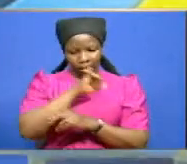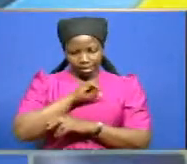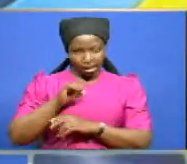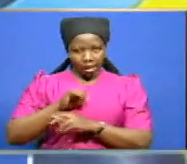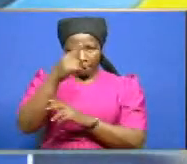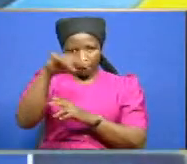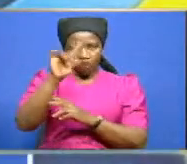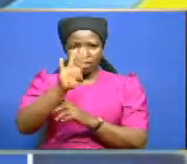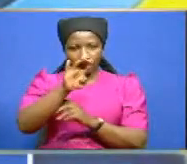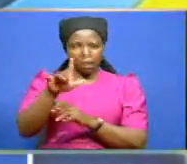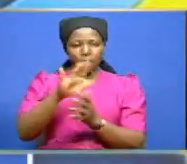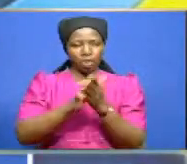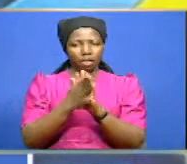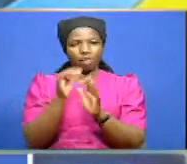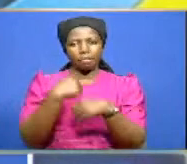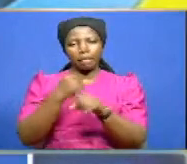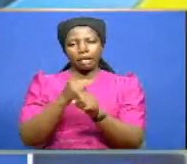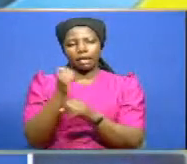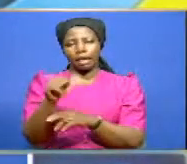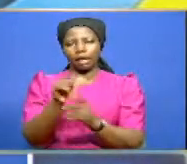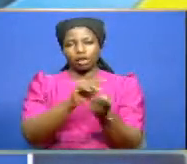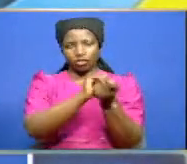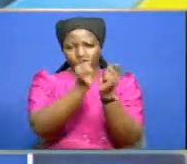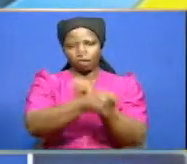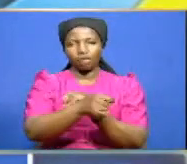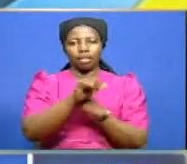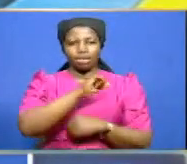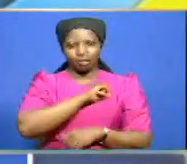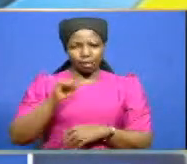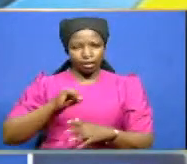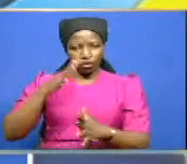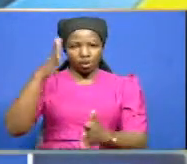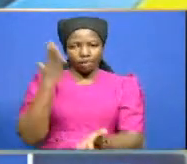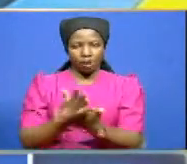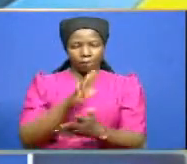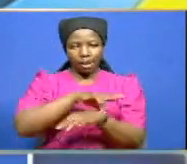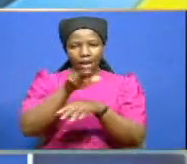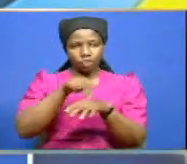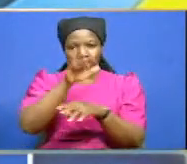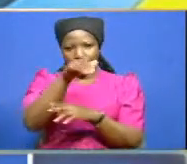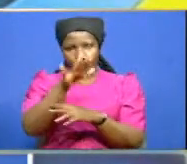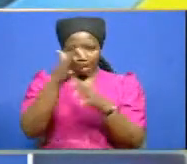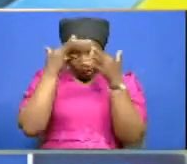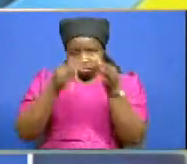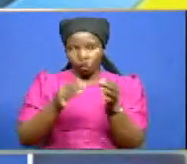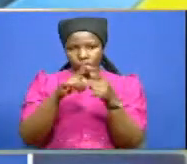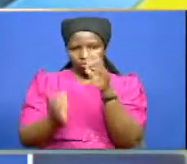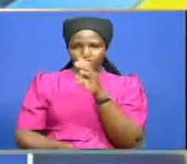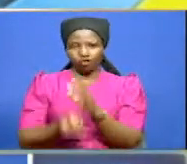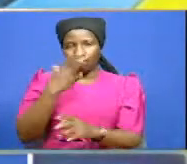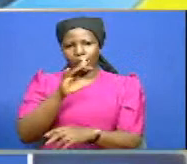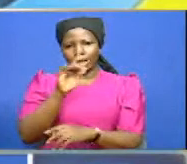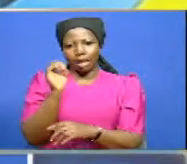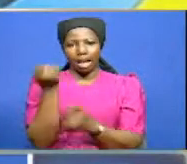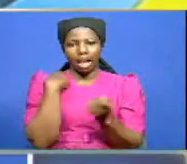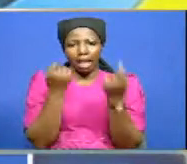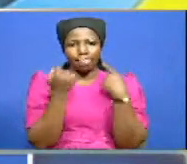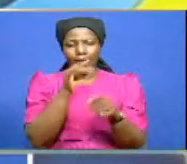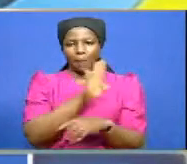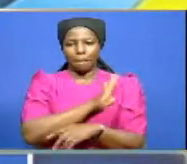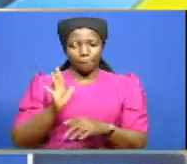without making any amendments. The Senate affirmed the National Assembly's resolve to establish a tea board that will oversee activities